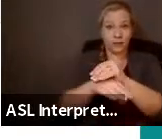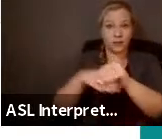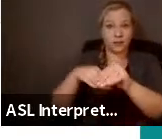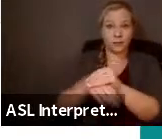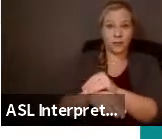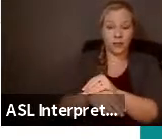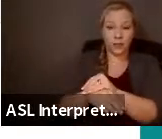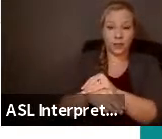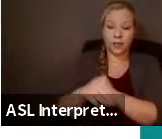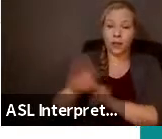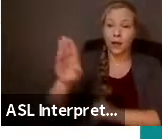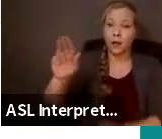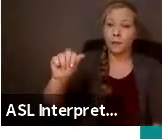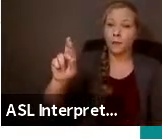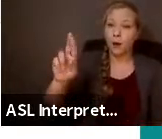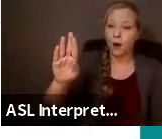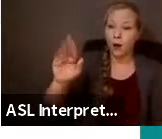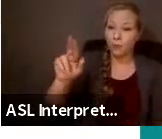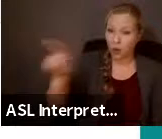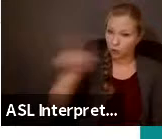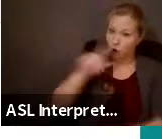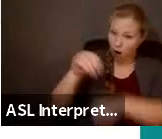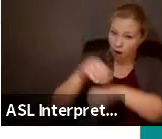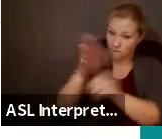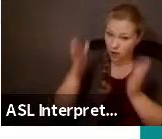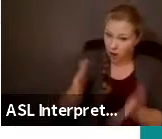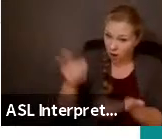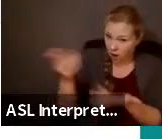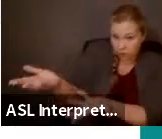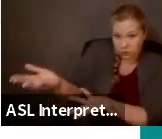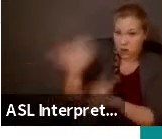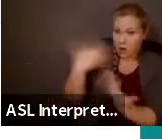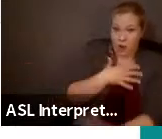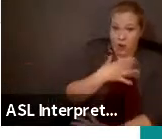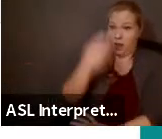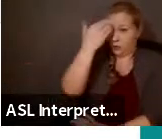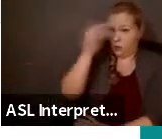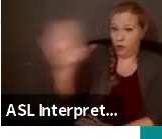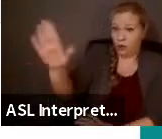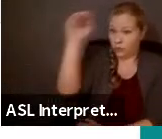you want to comment now or do you want maybe later? It's certainly great to hear from you though.